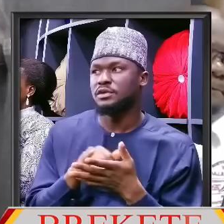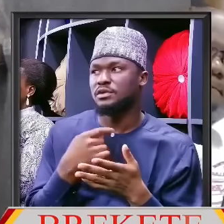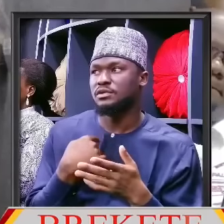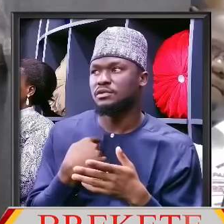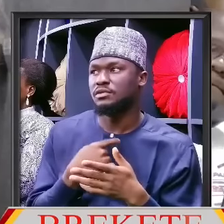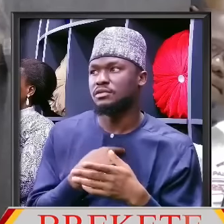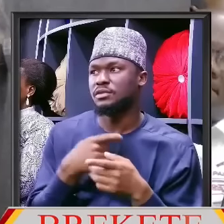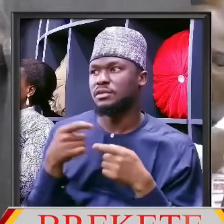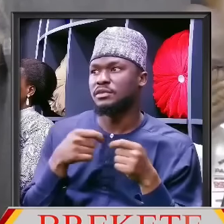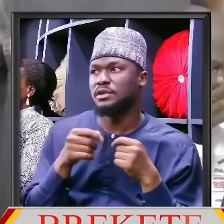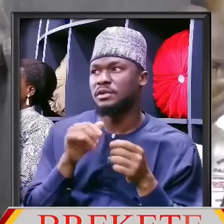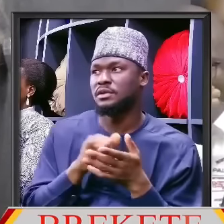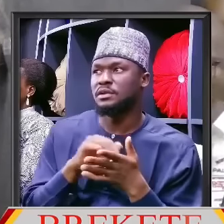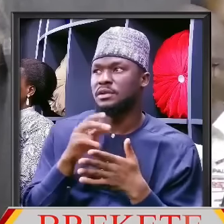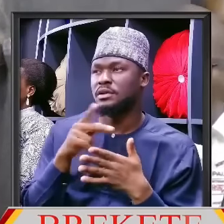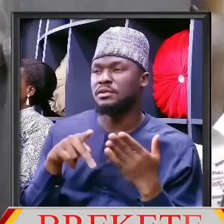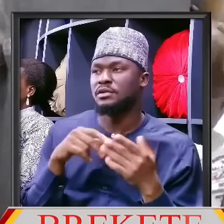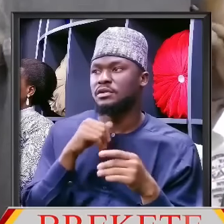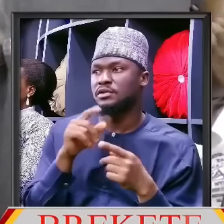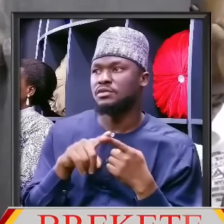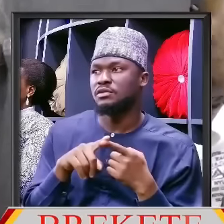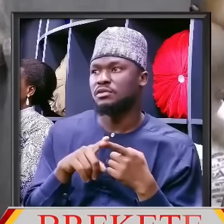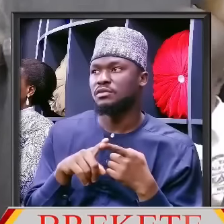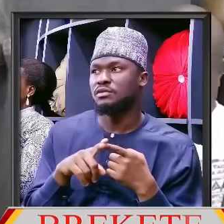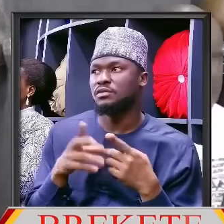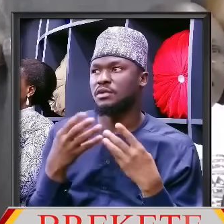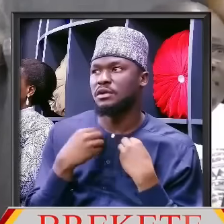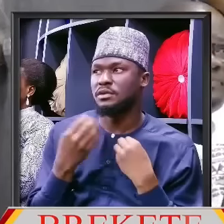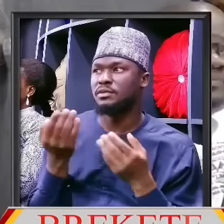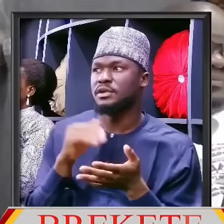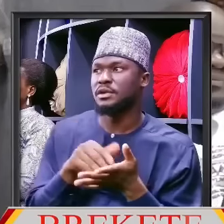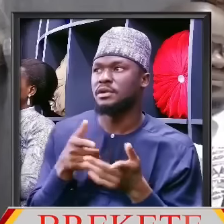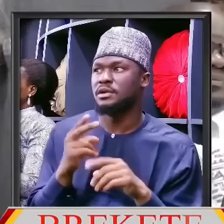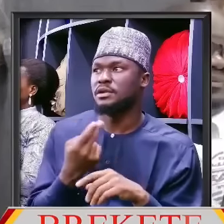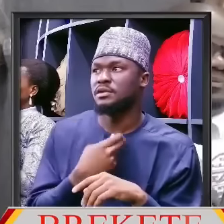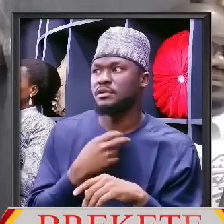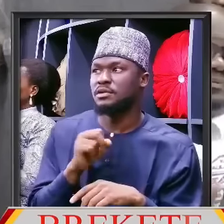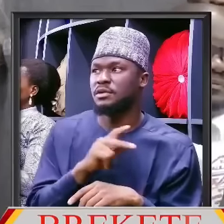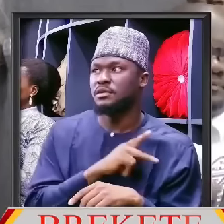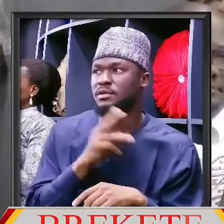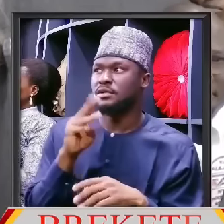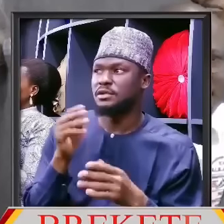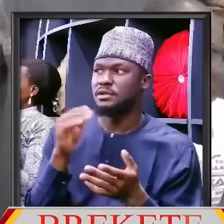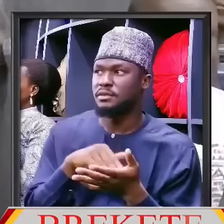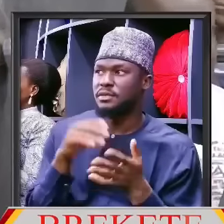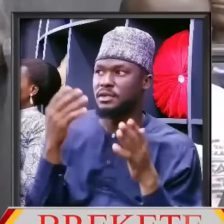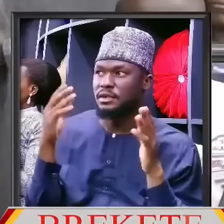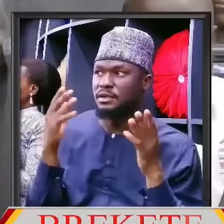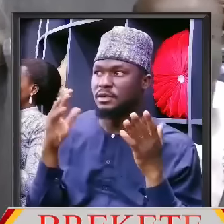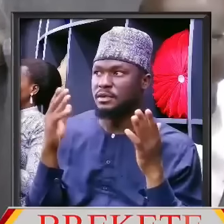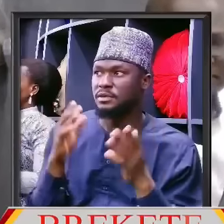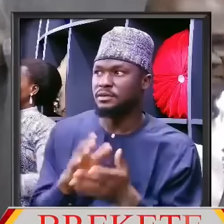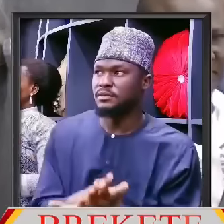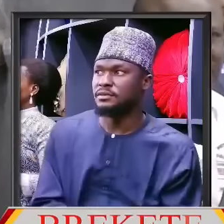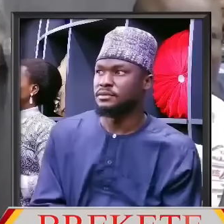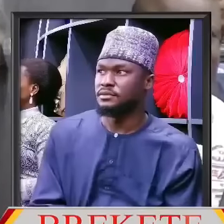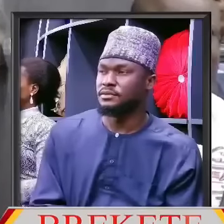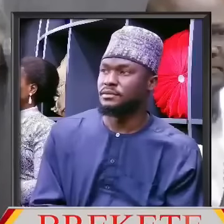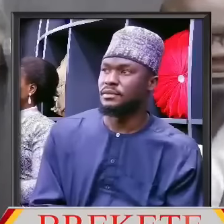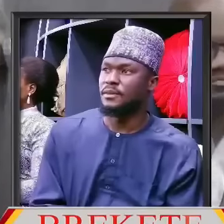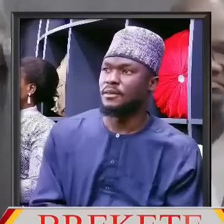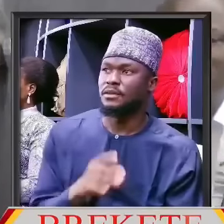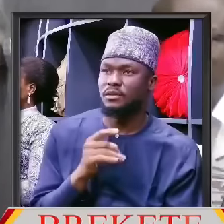that policy not to further admit. I bet we could appreciate them for this one. So, on